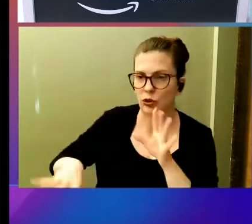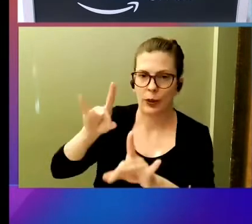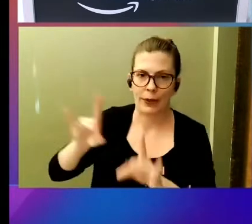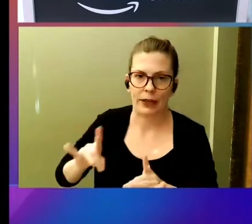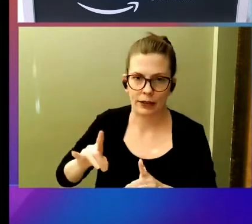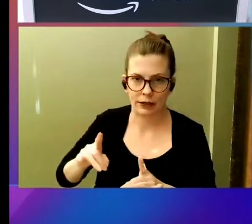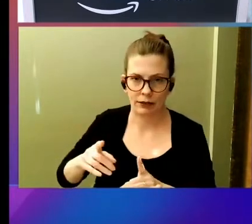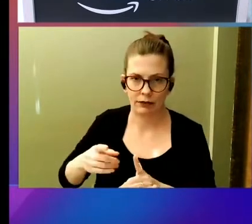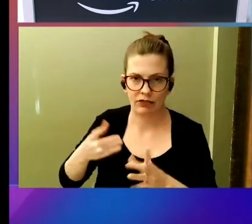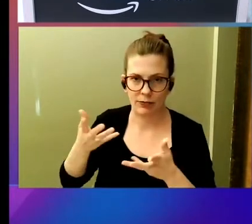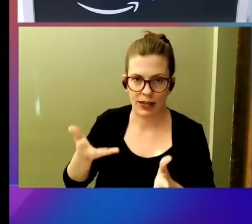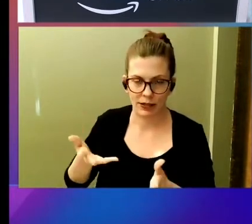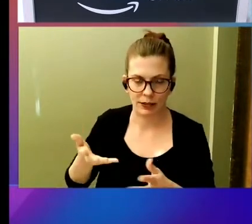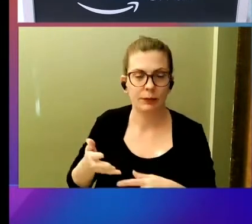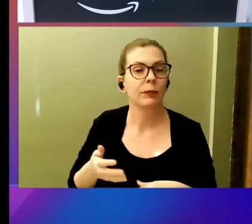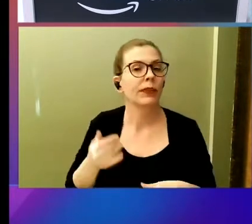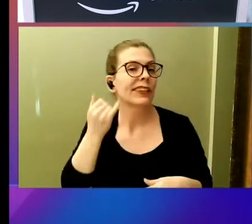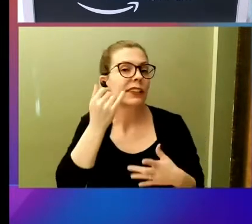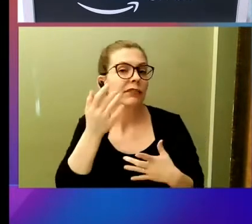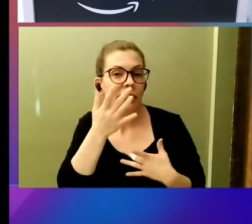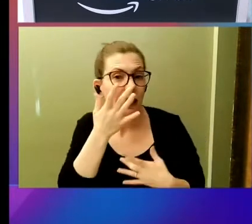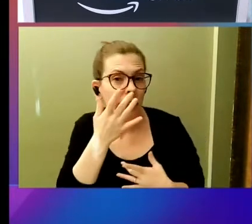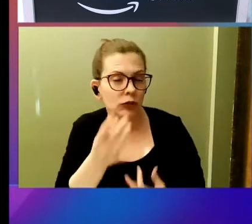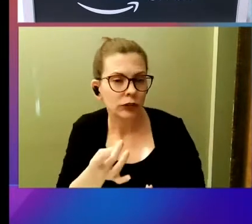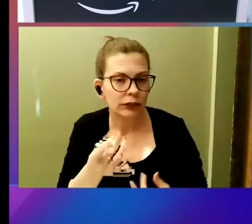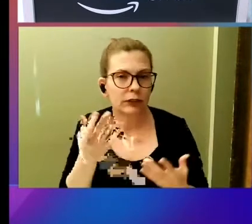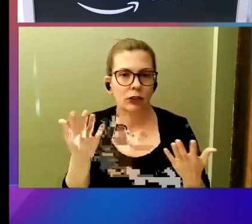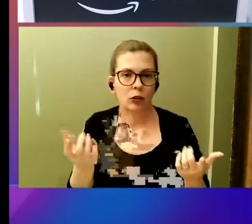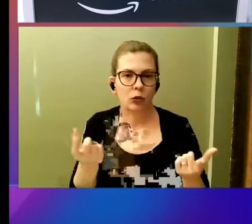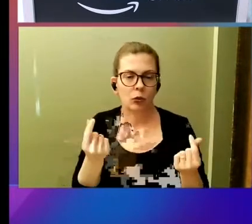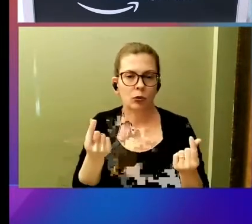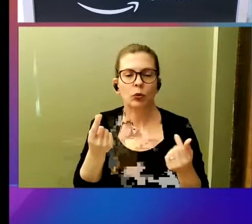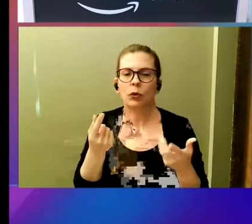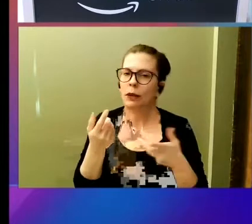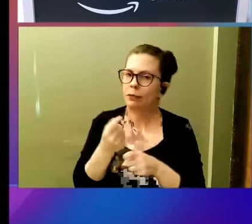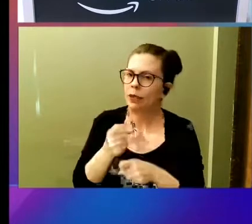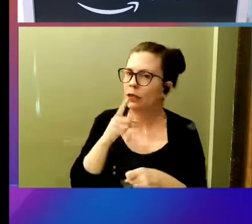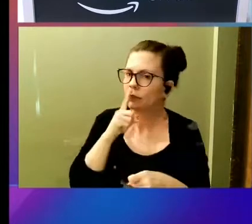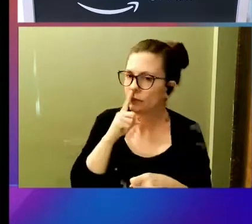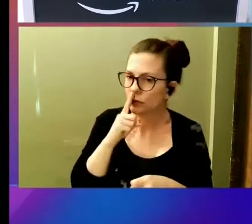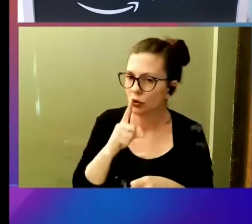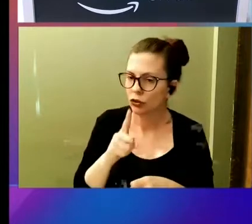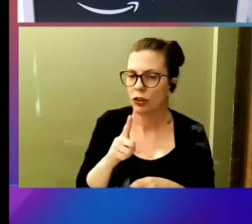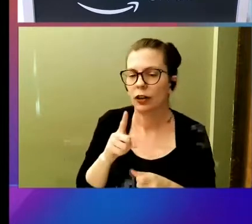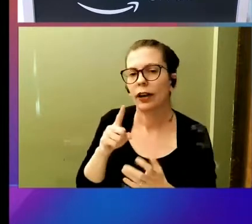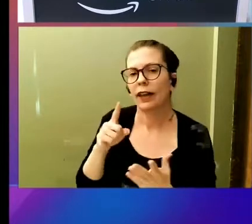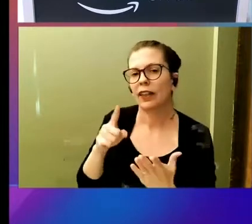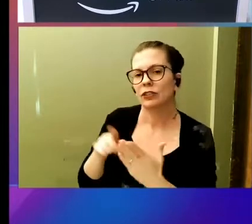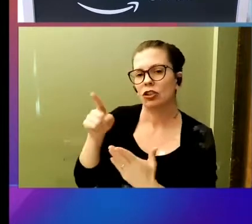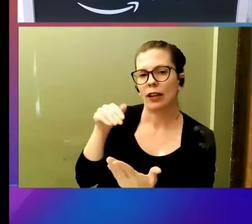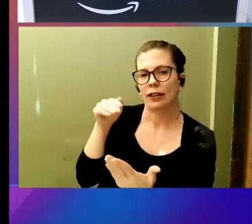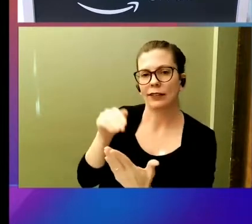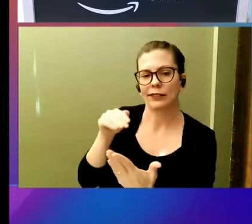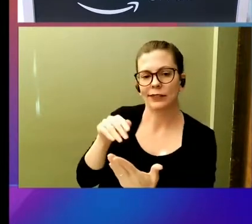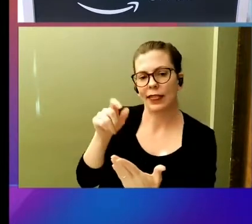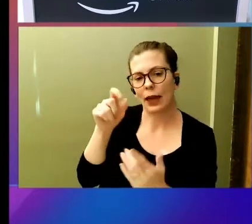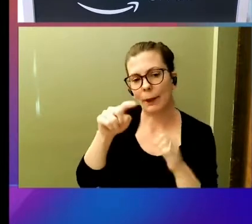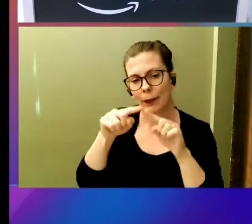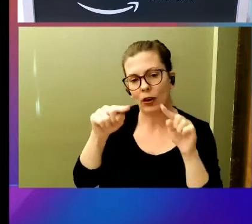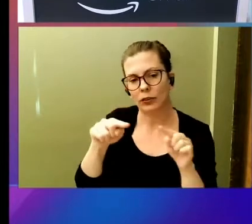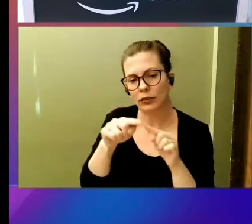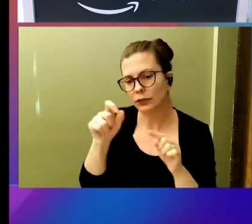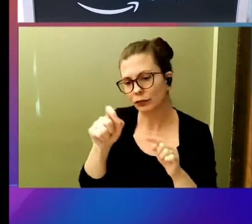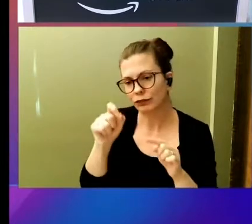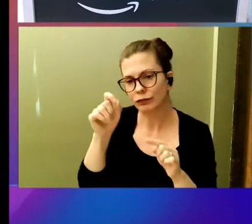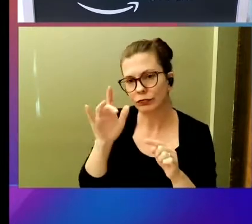are interested, they just need to basically make sure that they check that box over there, that they would like